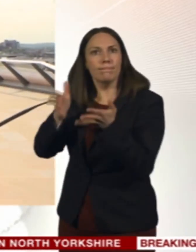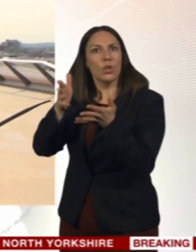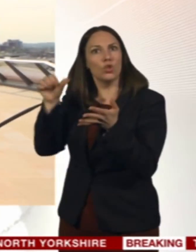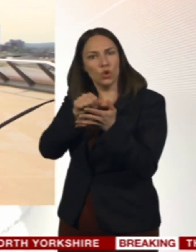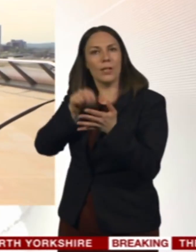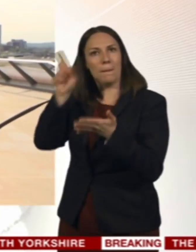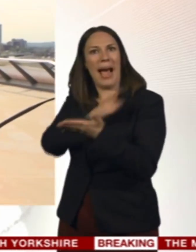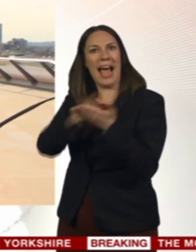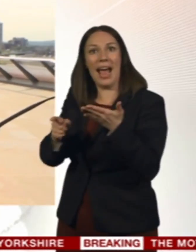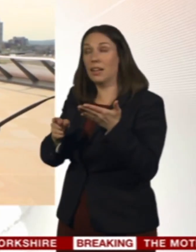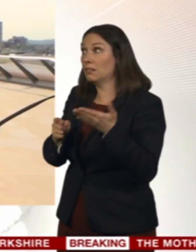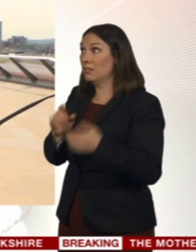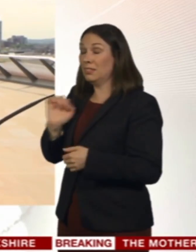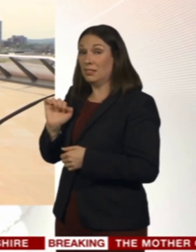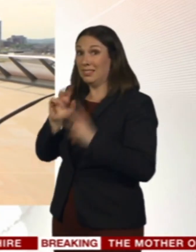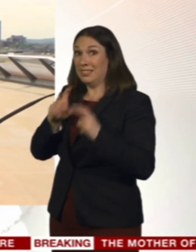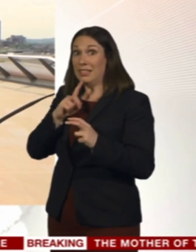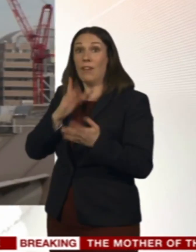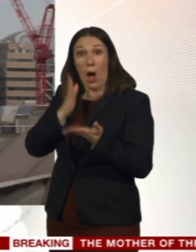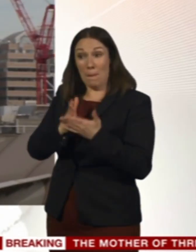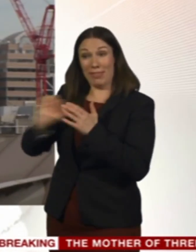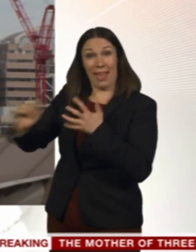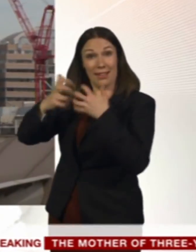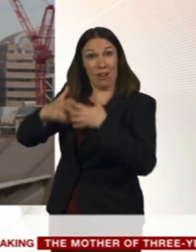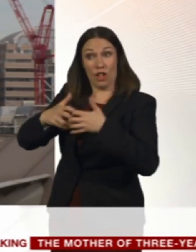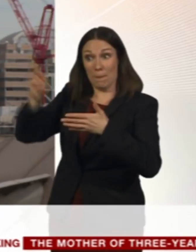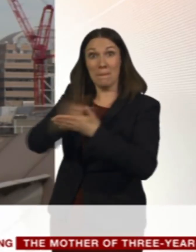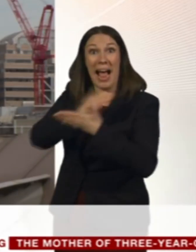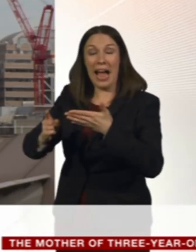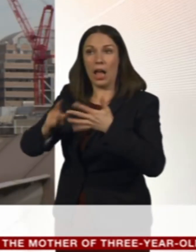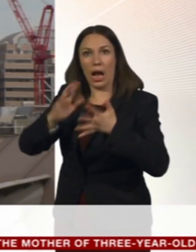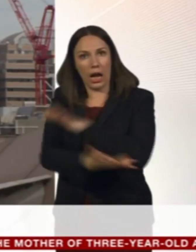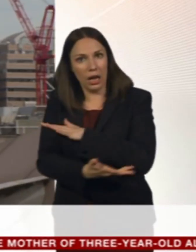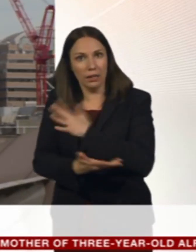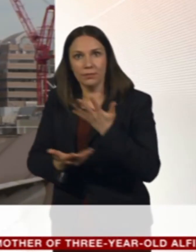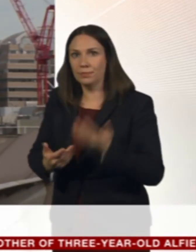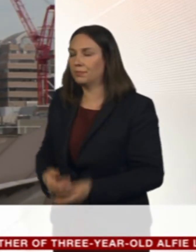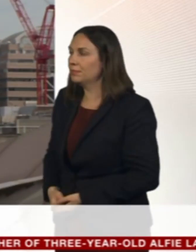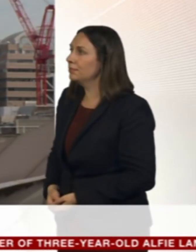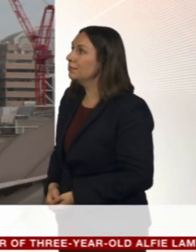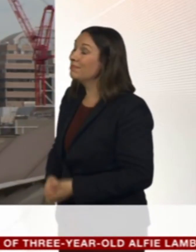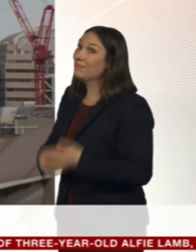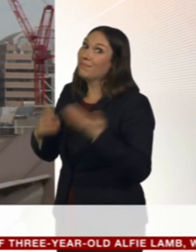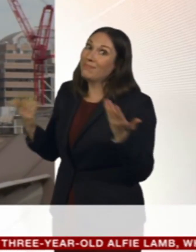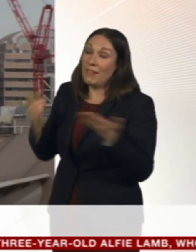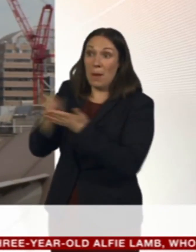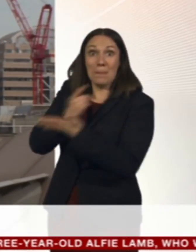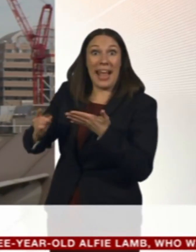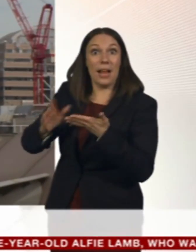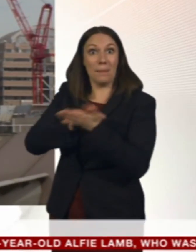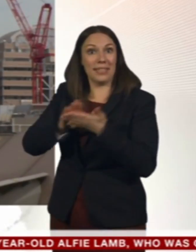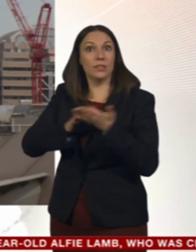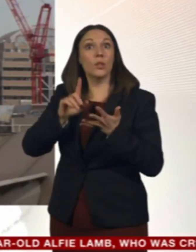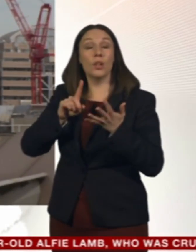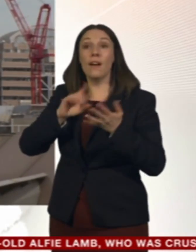outright ban would have a serious impact. I think it's going to be very negative for the UK. It means that we'll lose a near leadership position